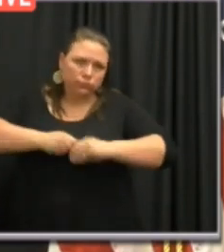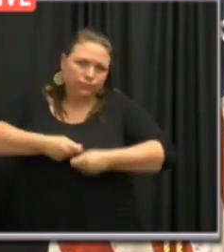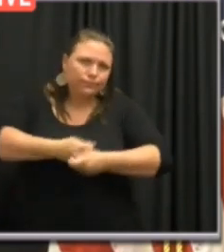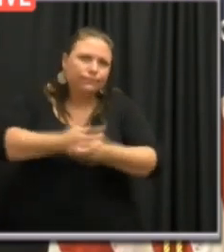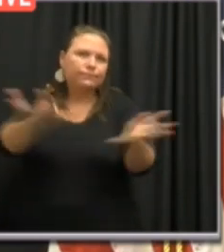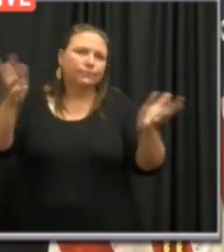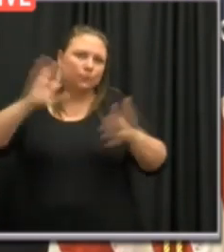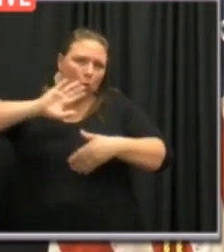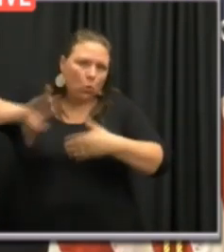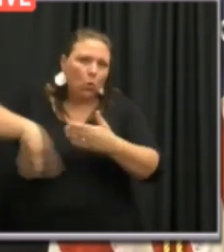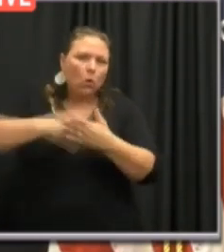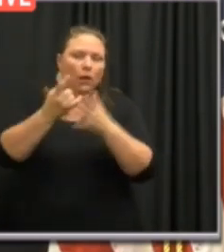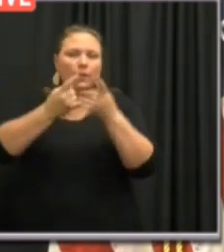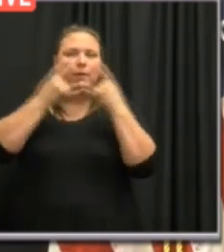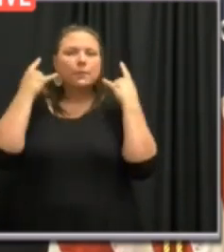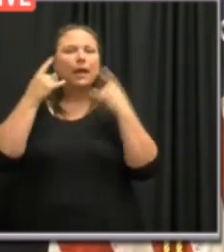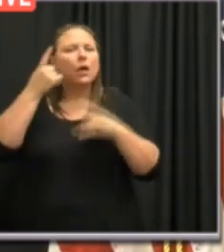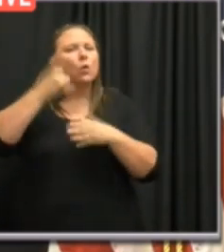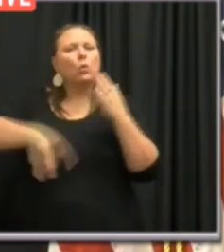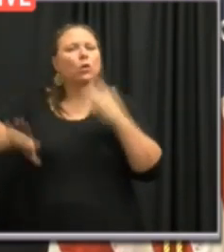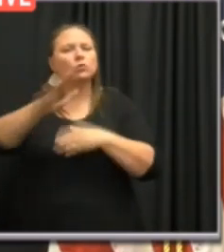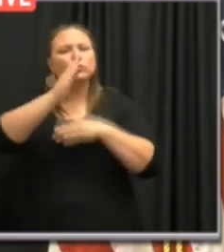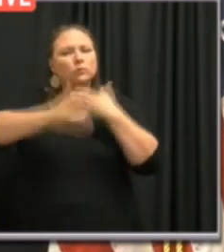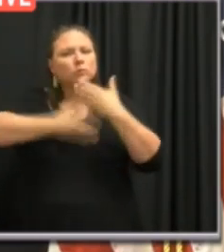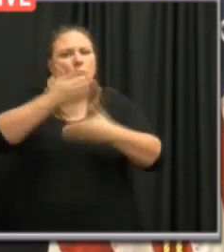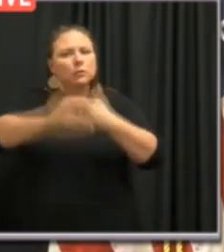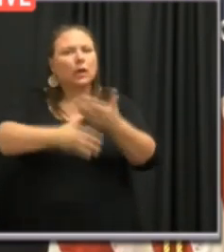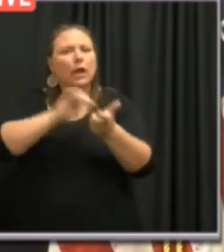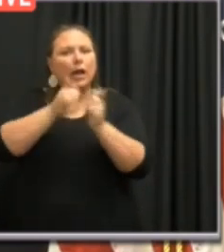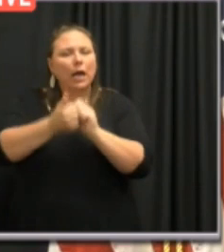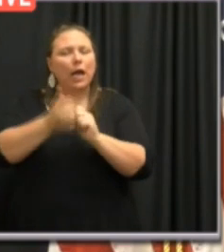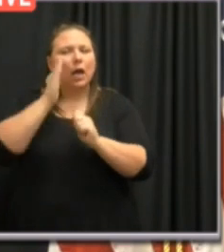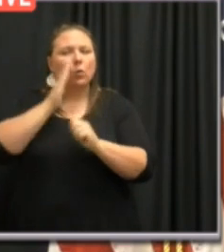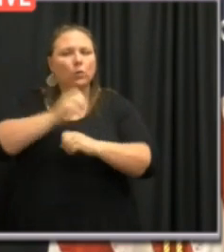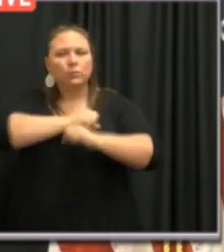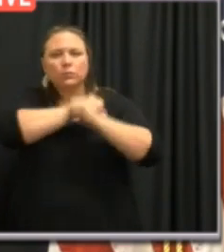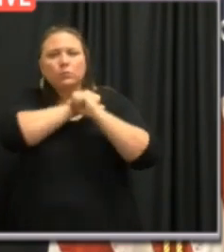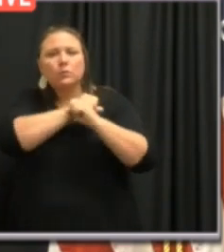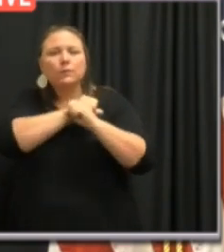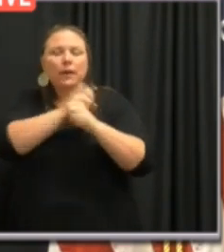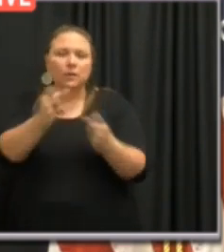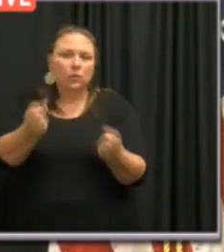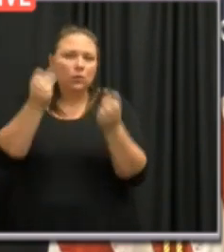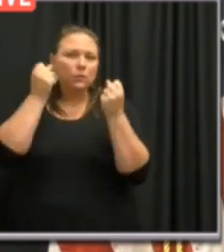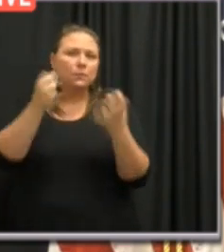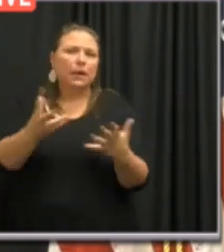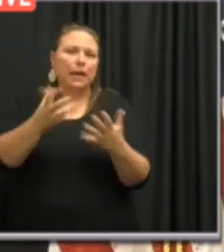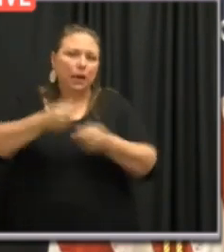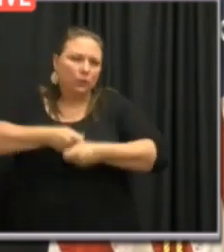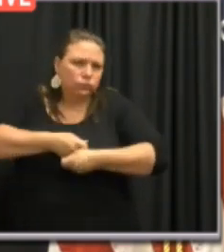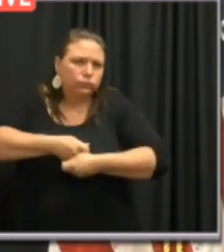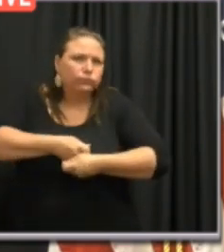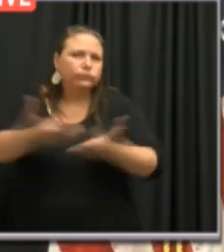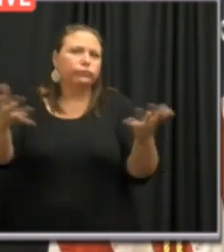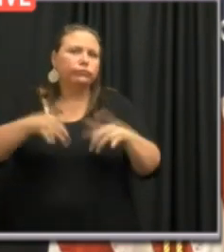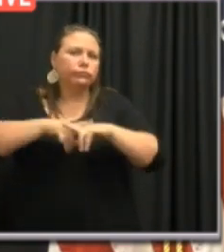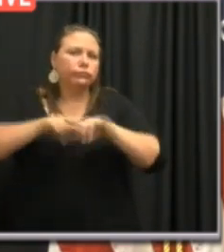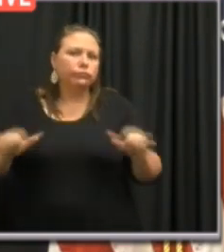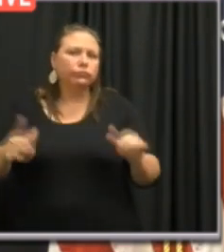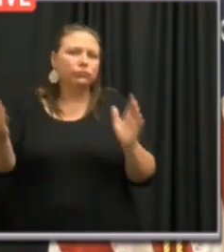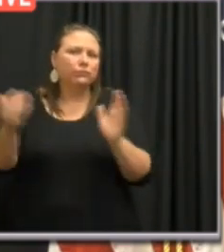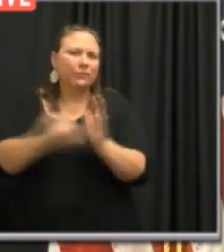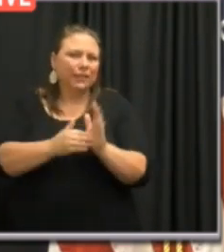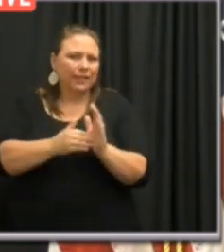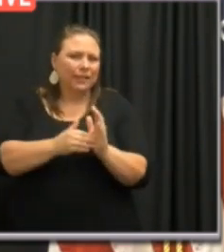out, what was the process? And how are you going to prevent so many from being handed out in just a matter of